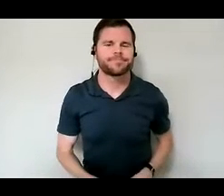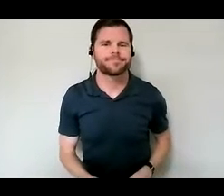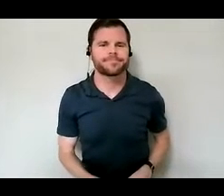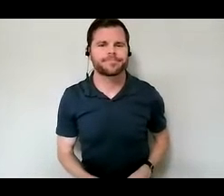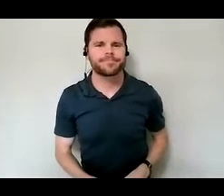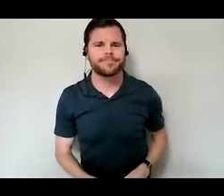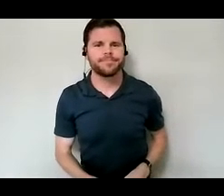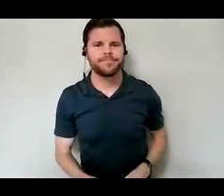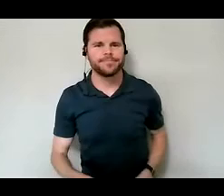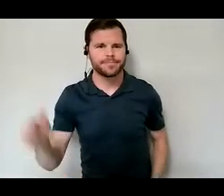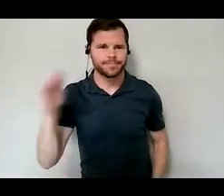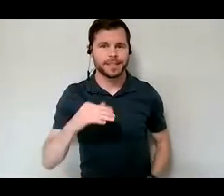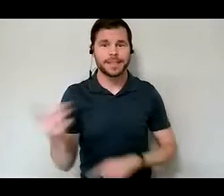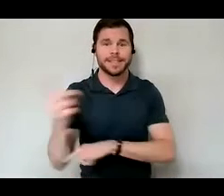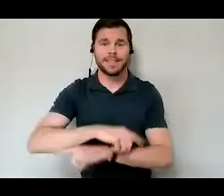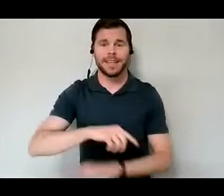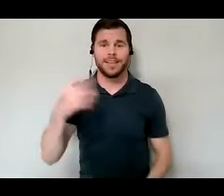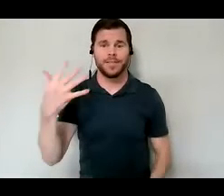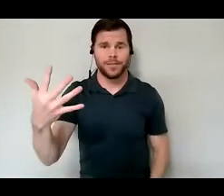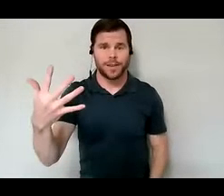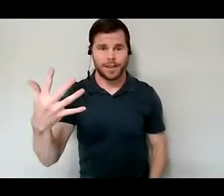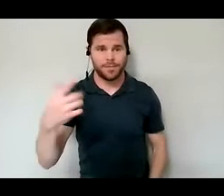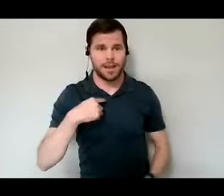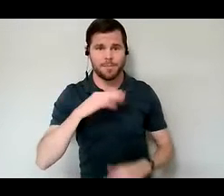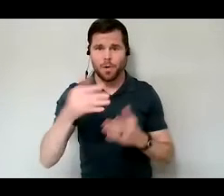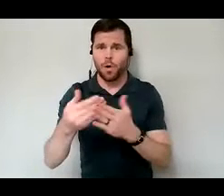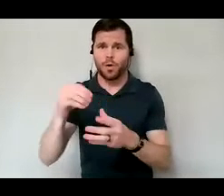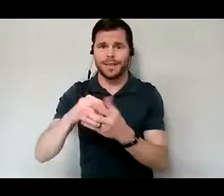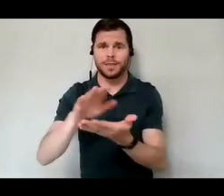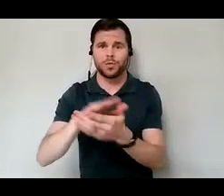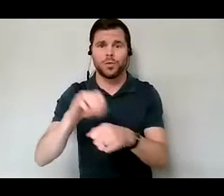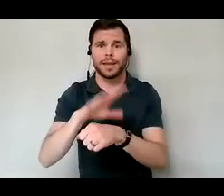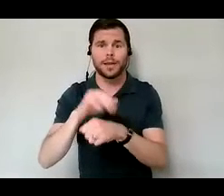in for school counseling because you